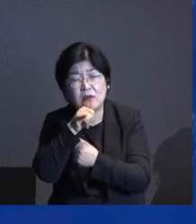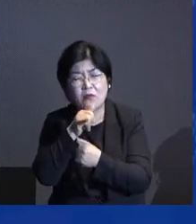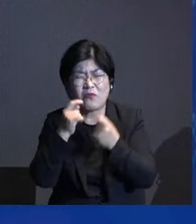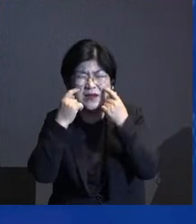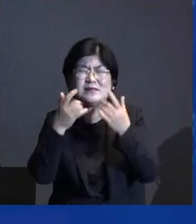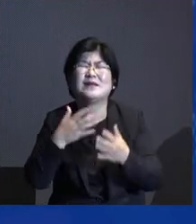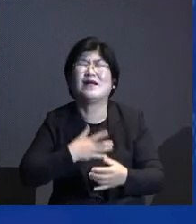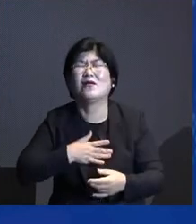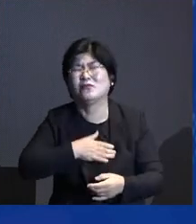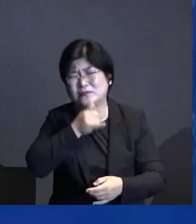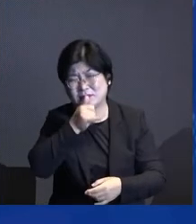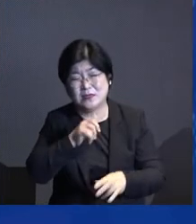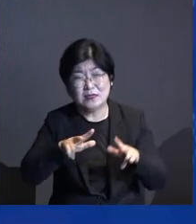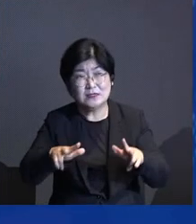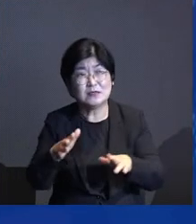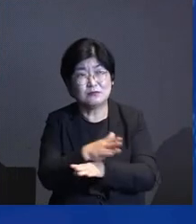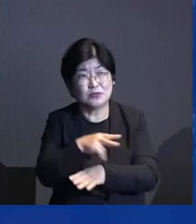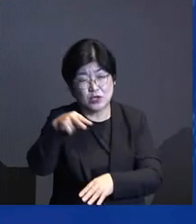and participate.